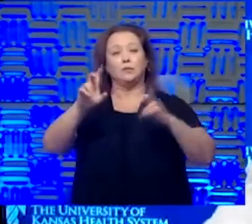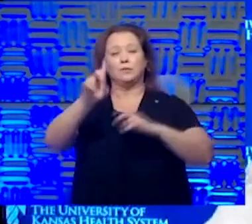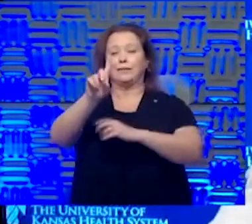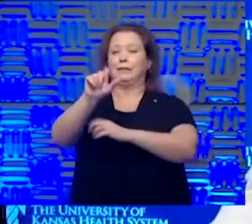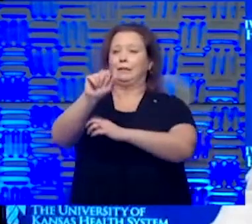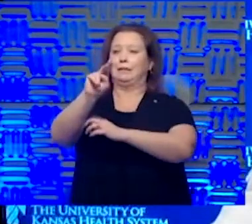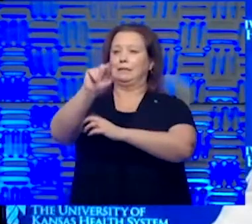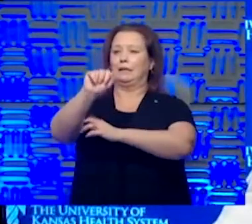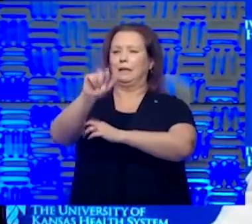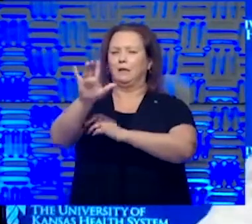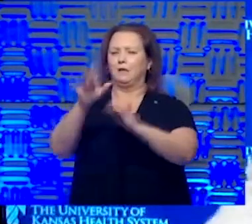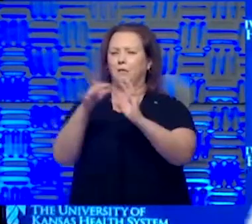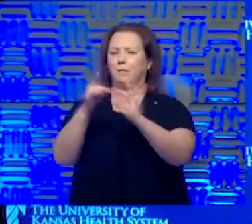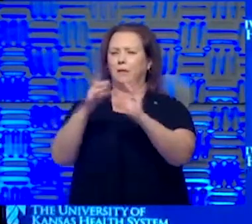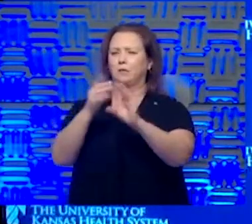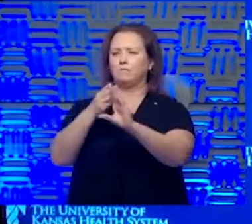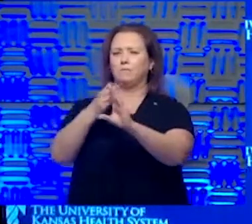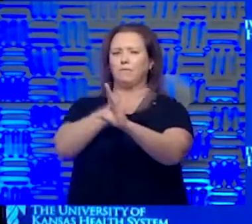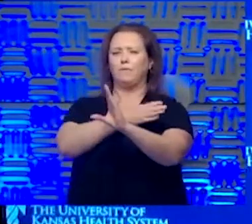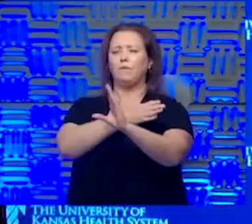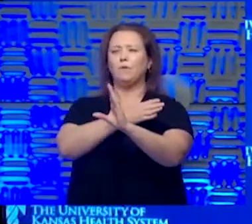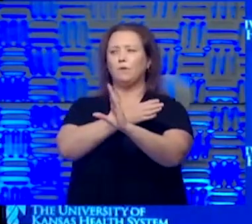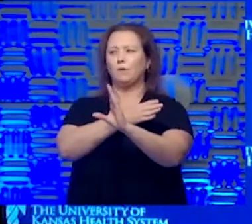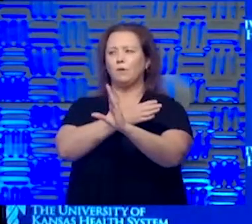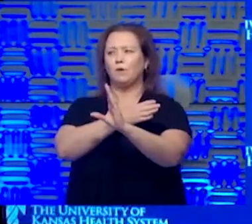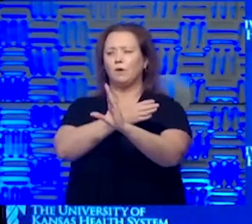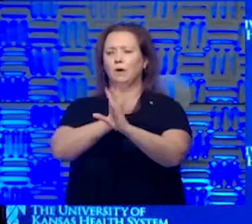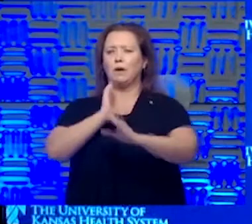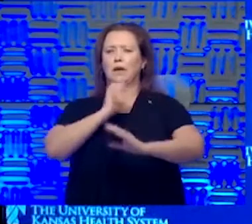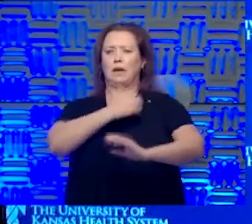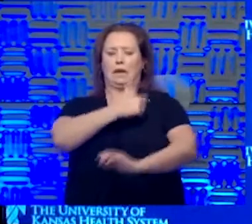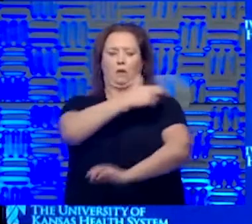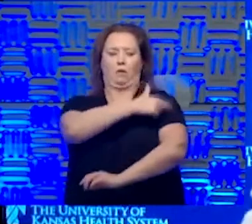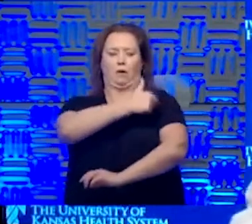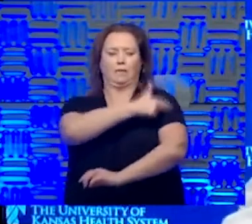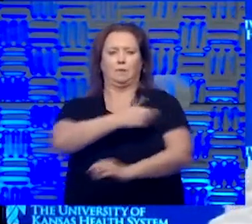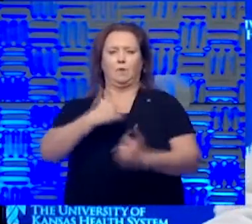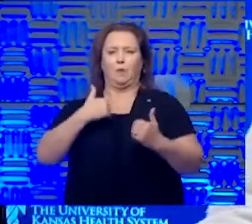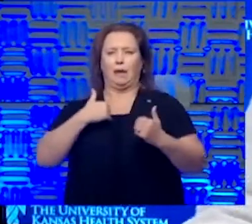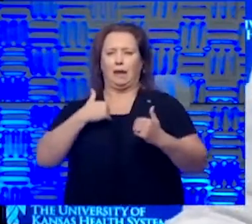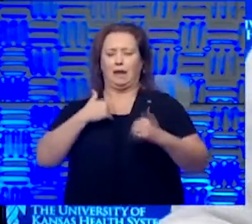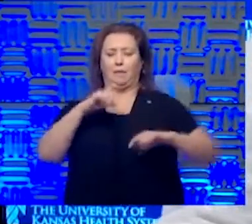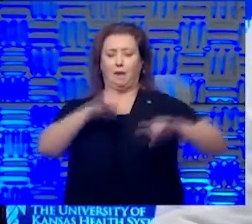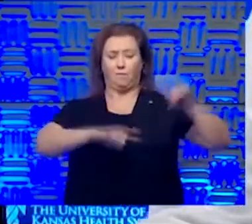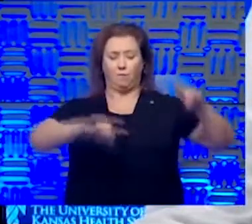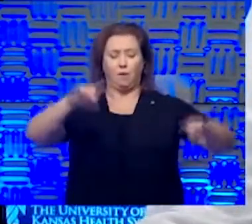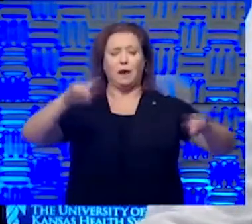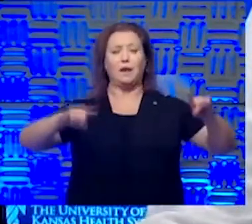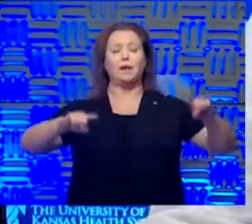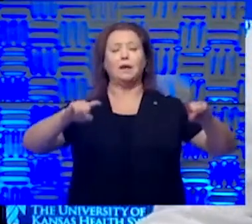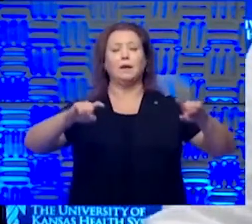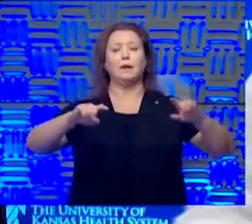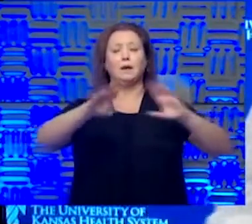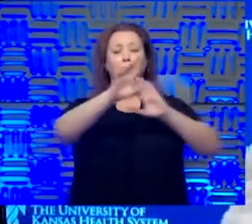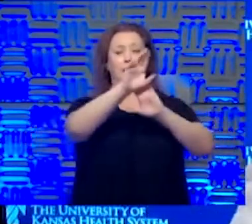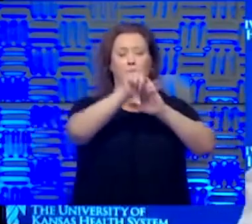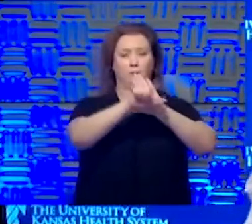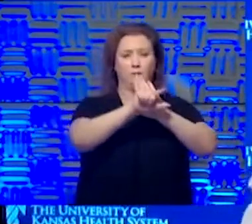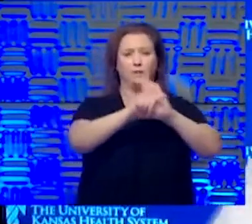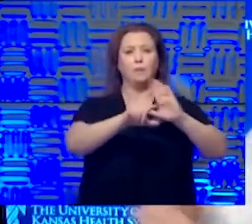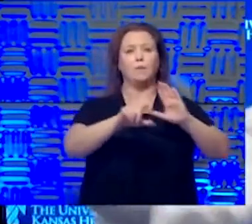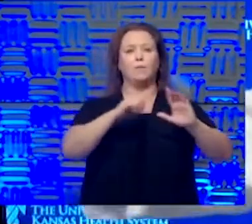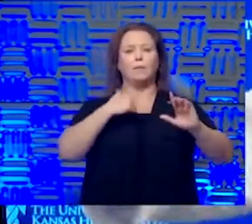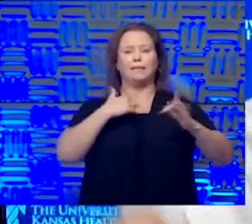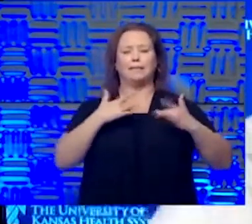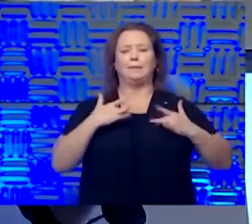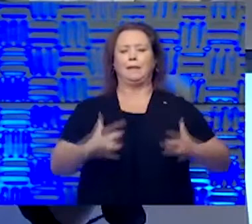you've mentioned before that in our hospital, we have different folks, but we tend to have a preponderance of African-American COVID